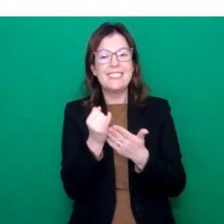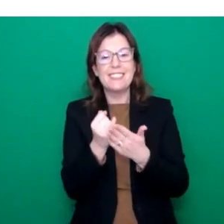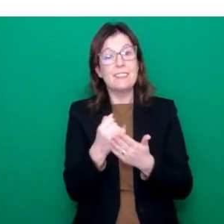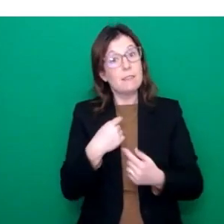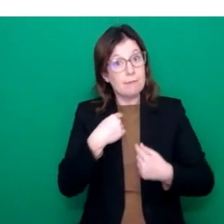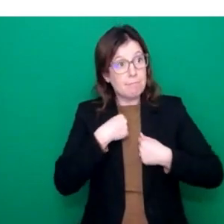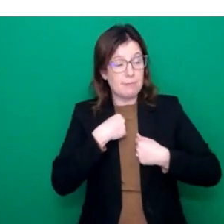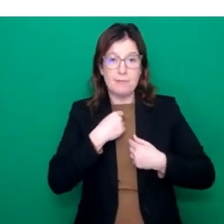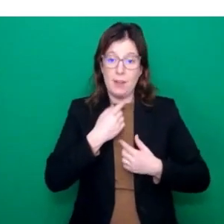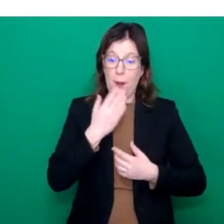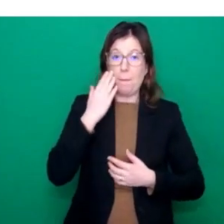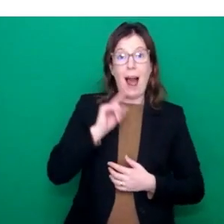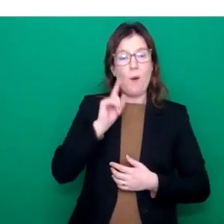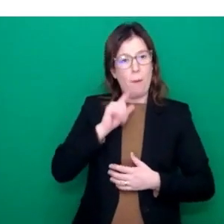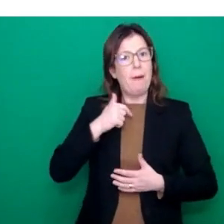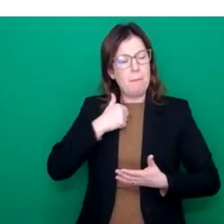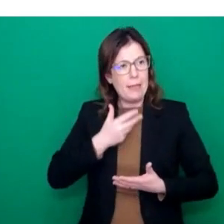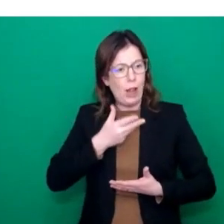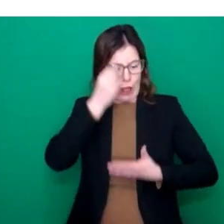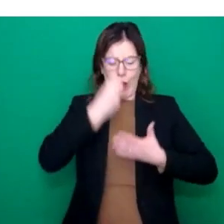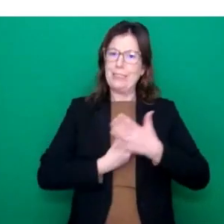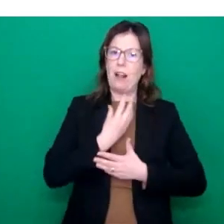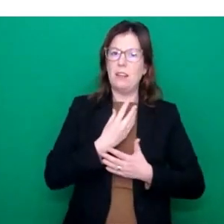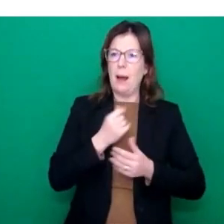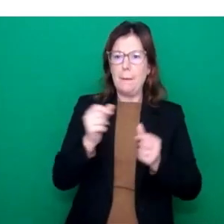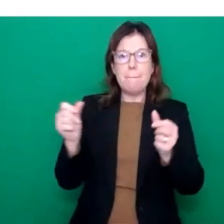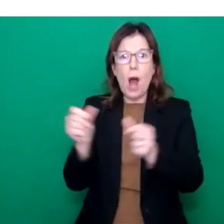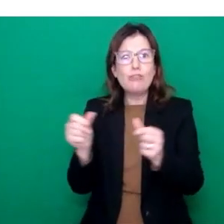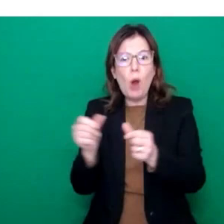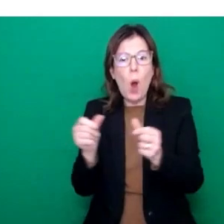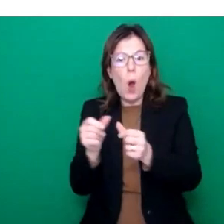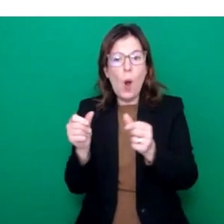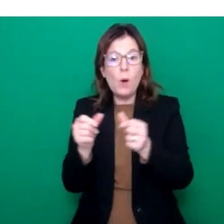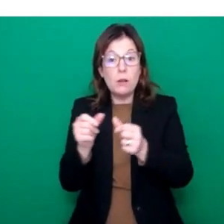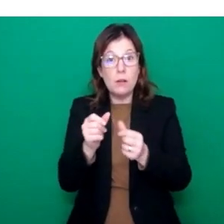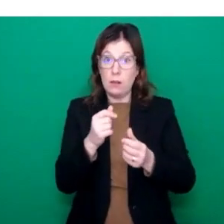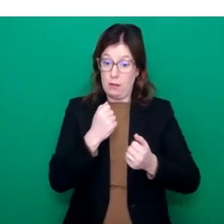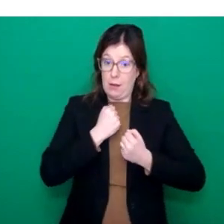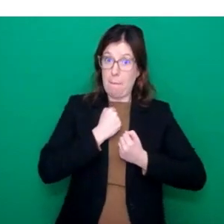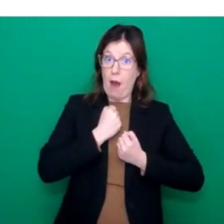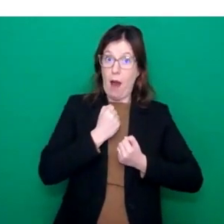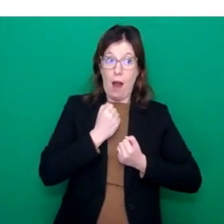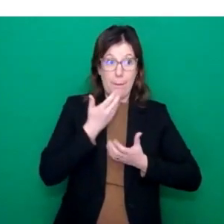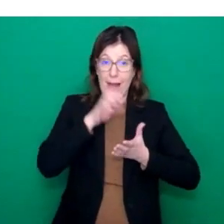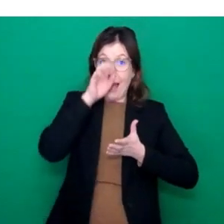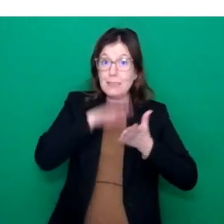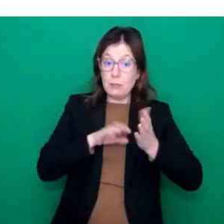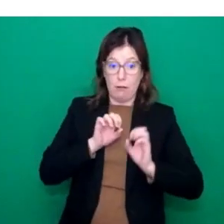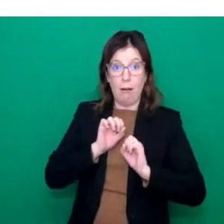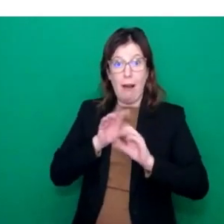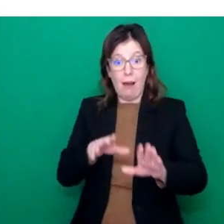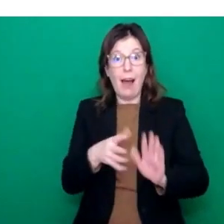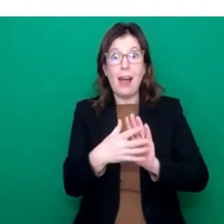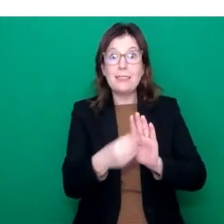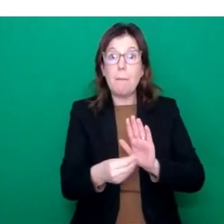me, myself, as a black woman, that actually this isn't micro. And I actually use my real life examples as part of the training for people,